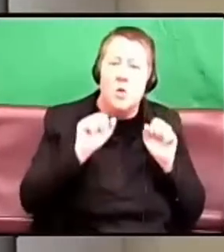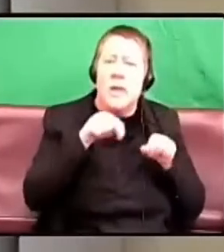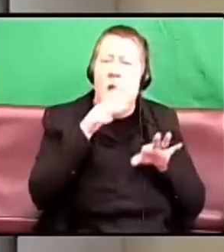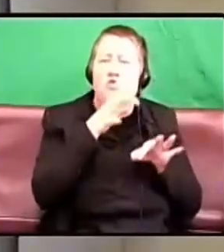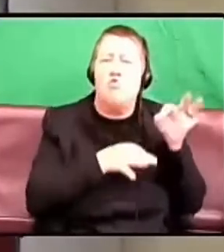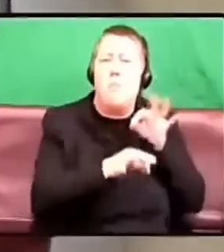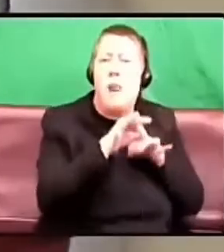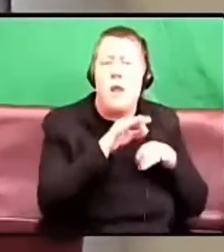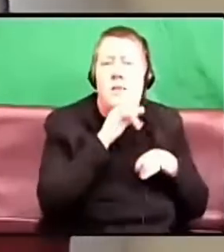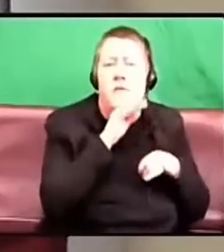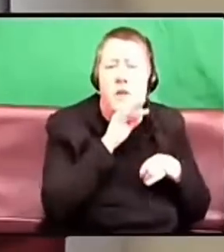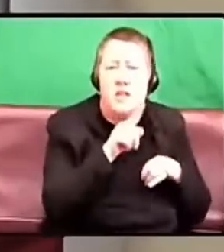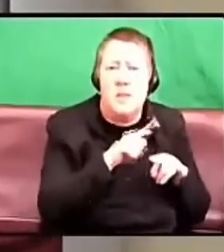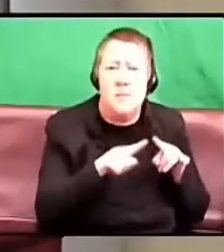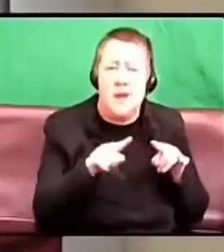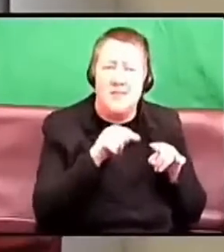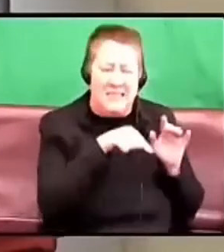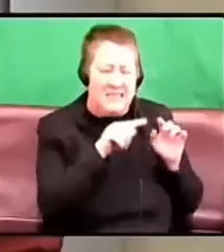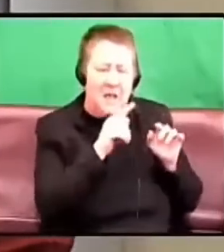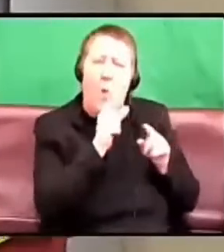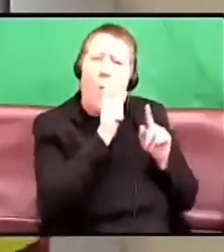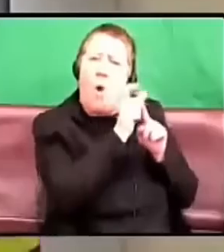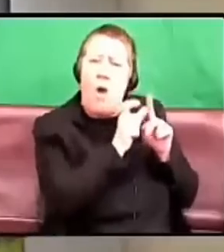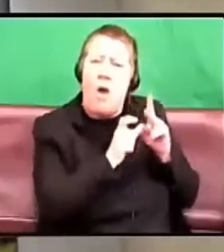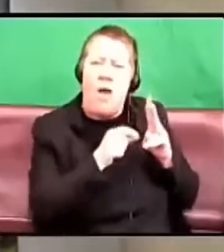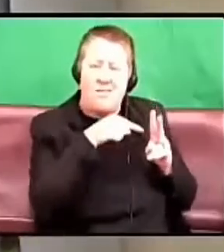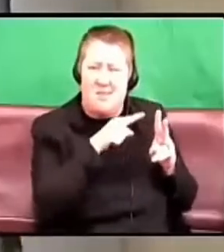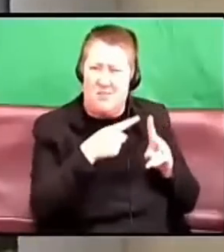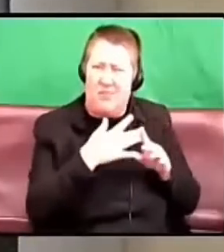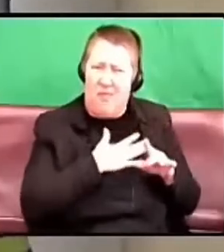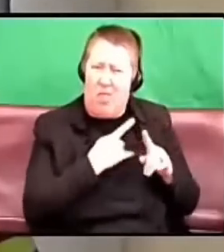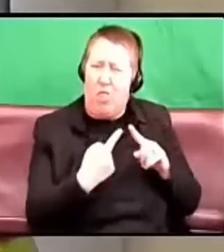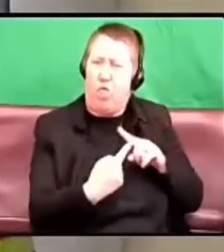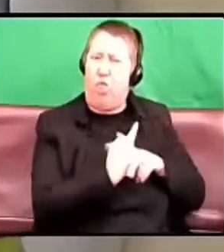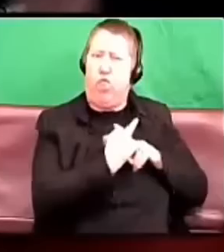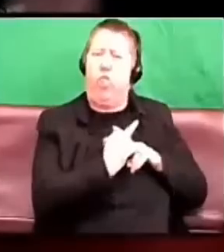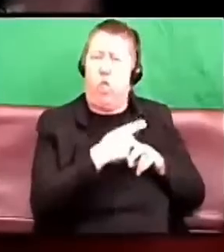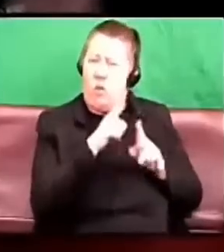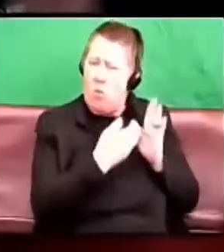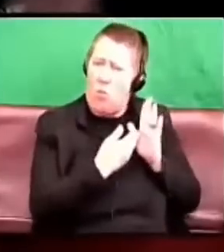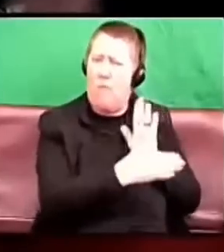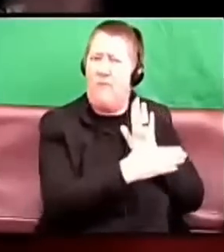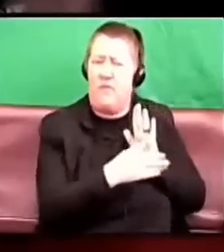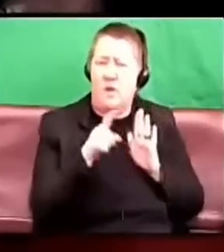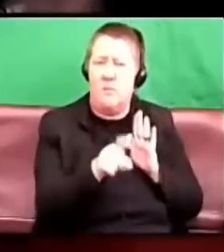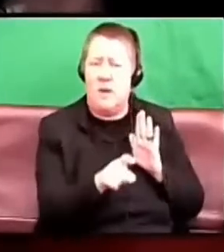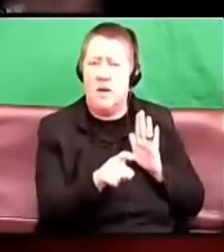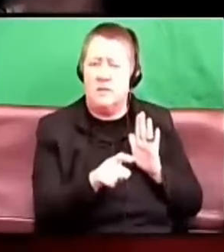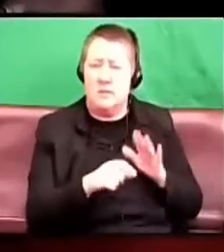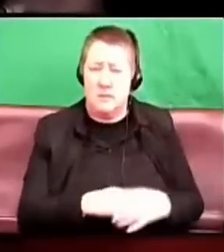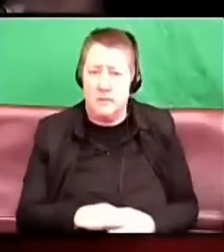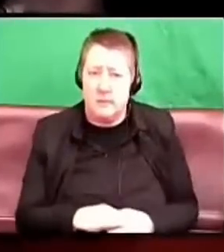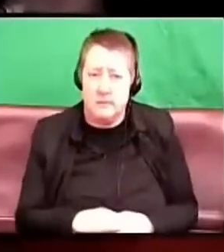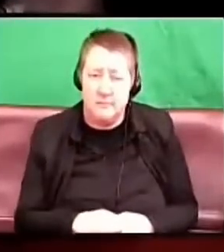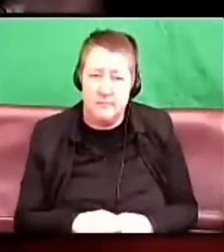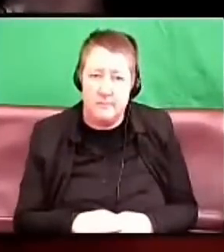Afrikaans, but the stem needs to go. It is offensive. It needs to go.